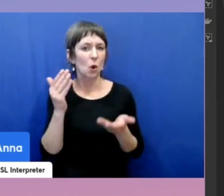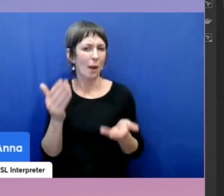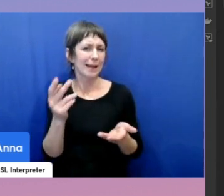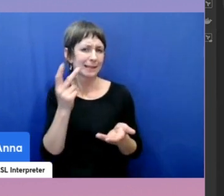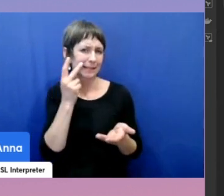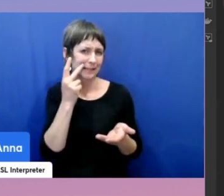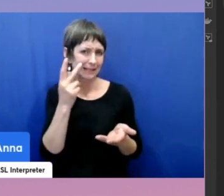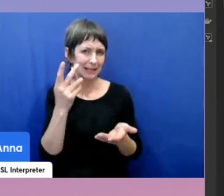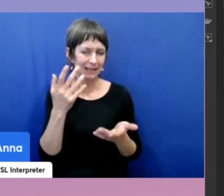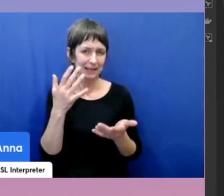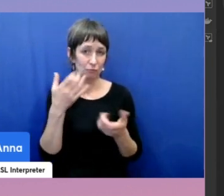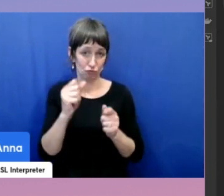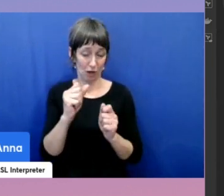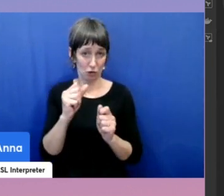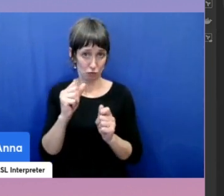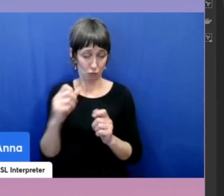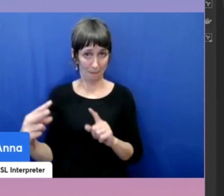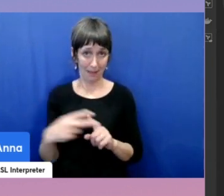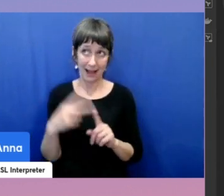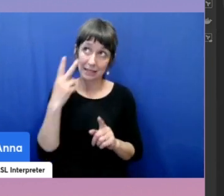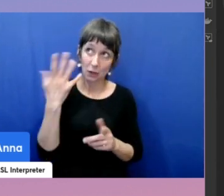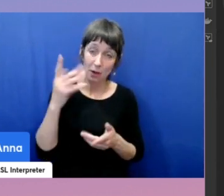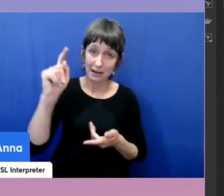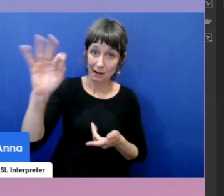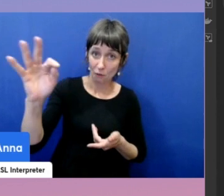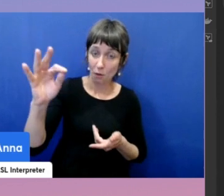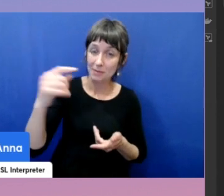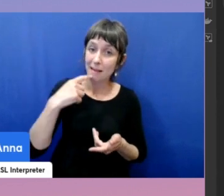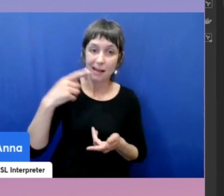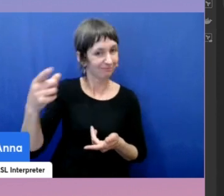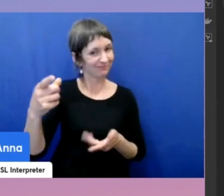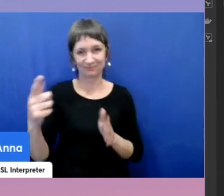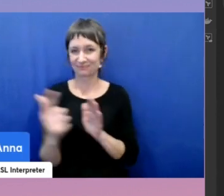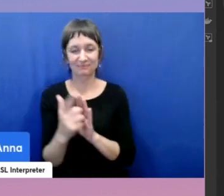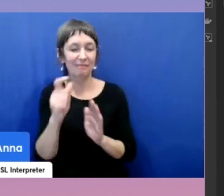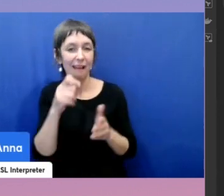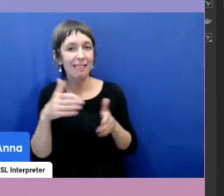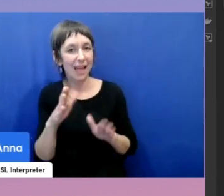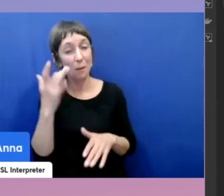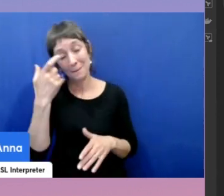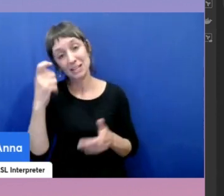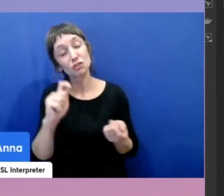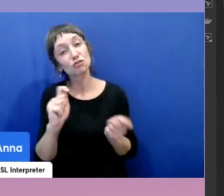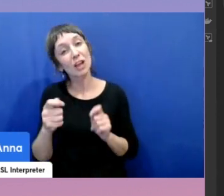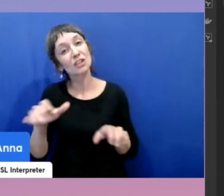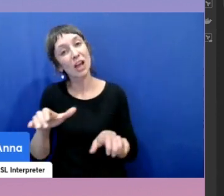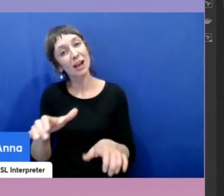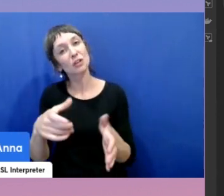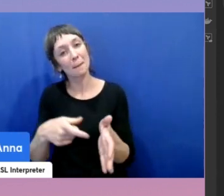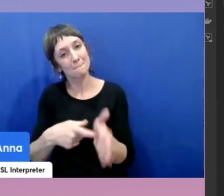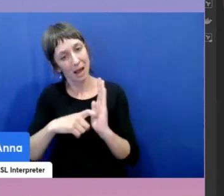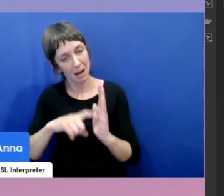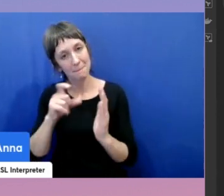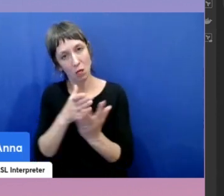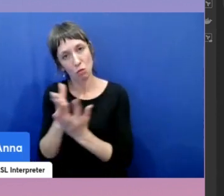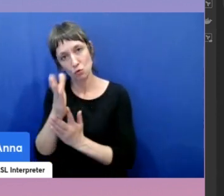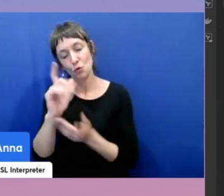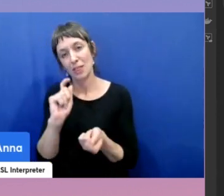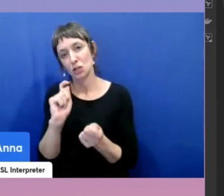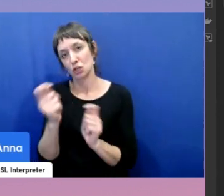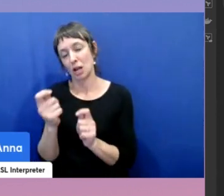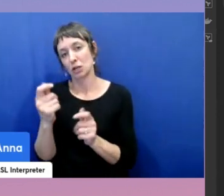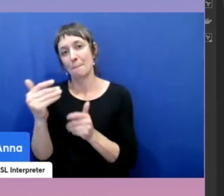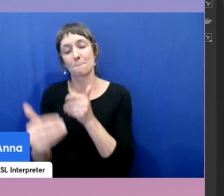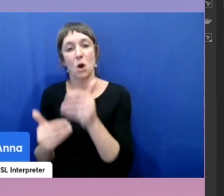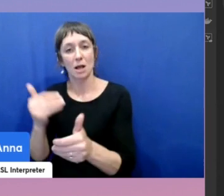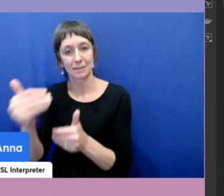returns. And it's not going to allow me to do that because change actions are mandated to go through the change process, which means I have to